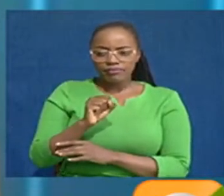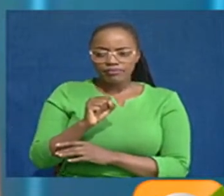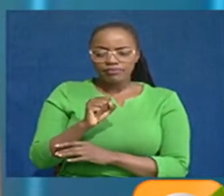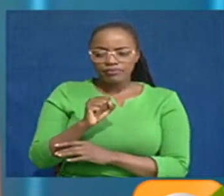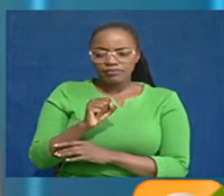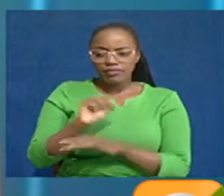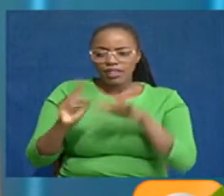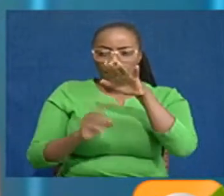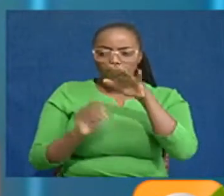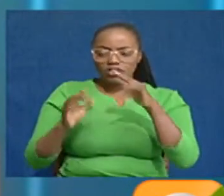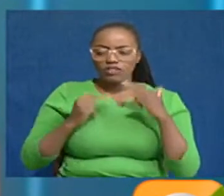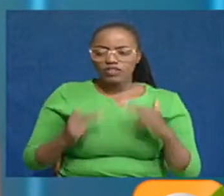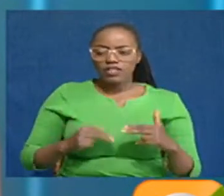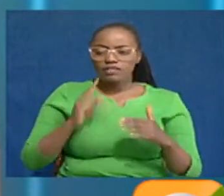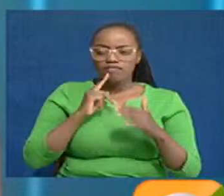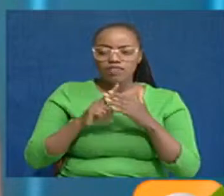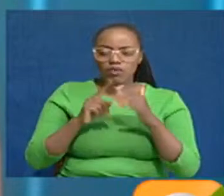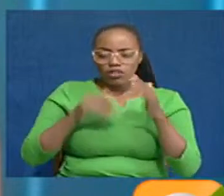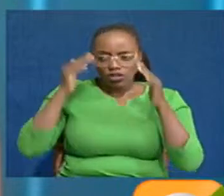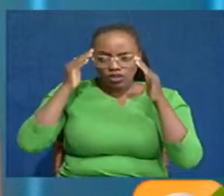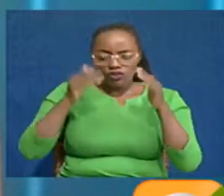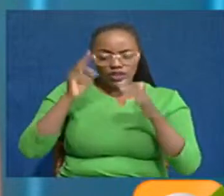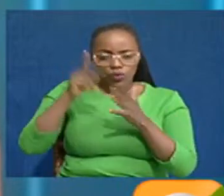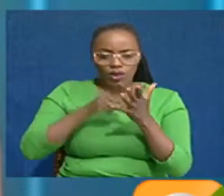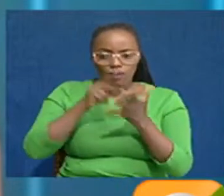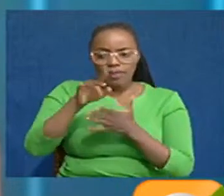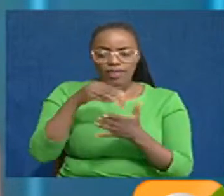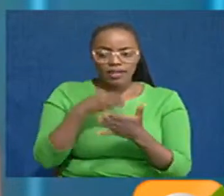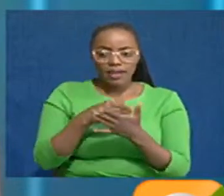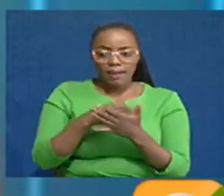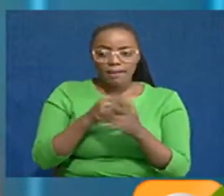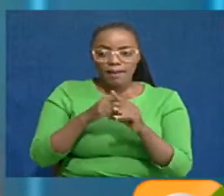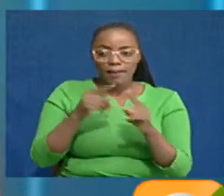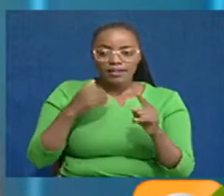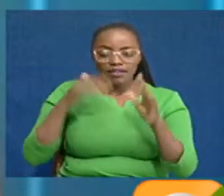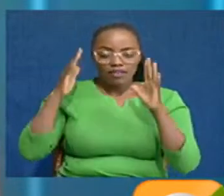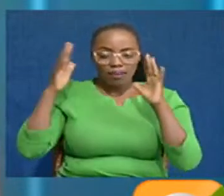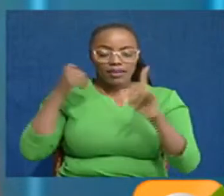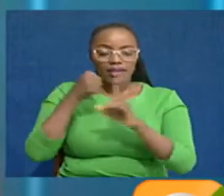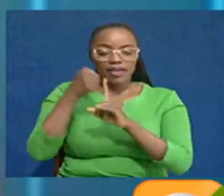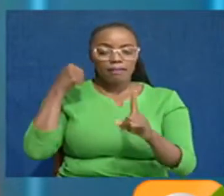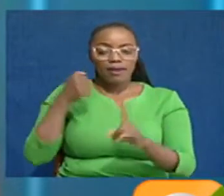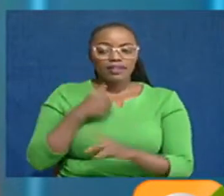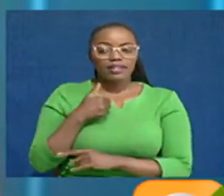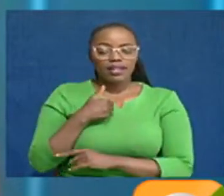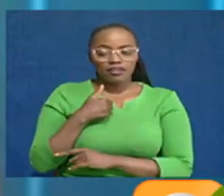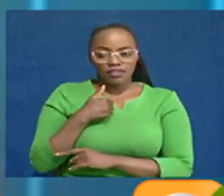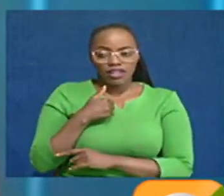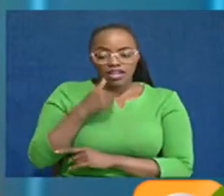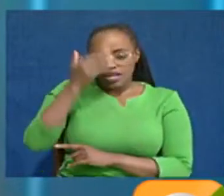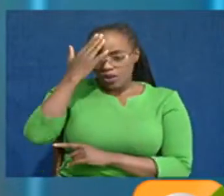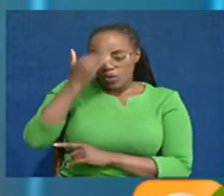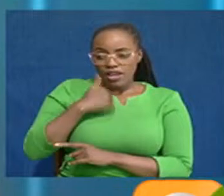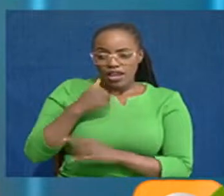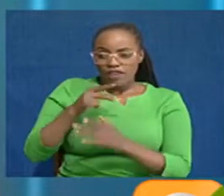the Ministry of Health said they have committed that they'll pay that money. Yeah. But it has a huge impact. If you're a small hospital,